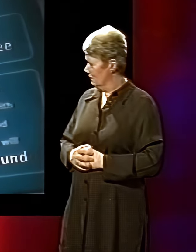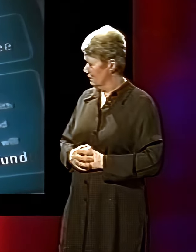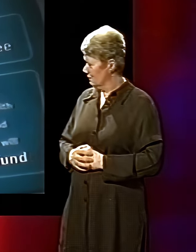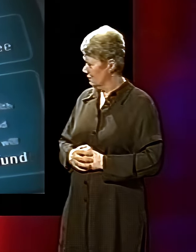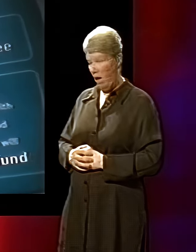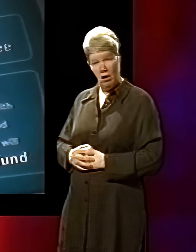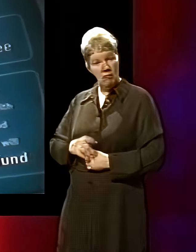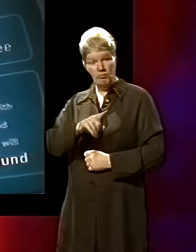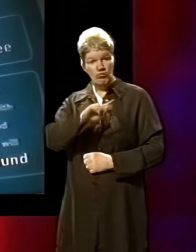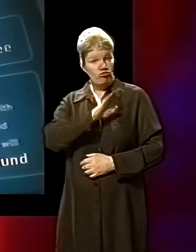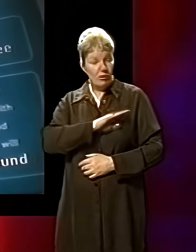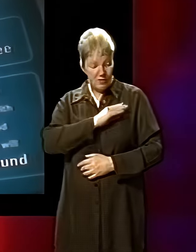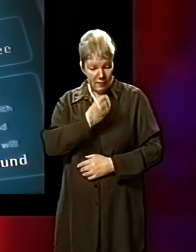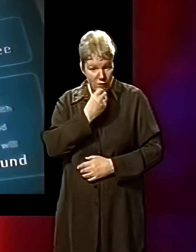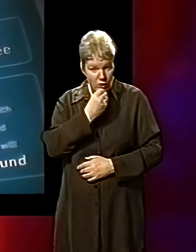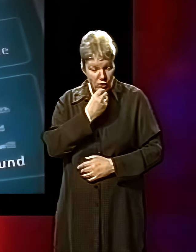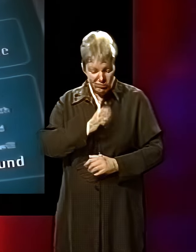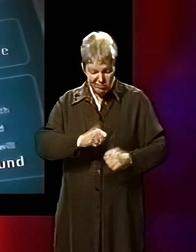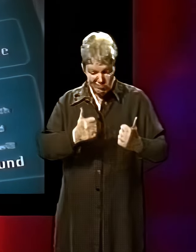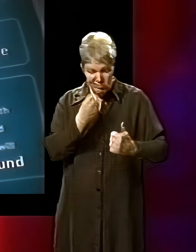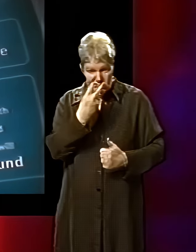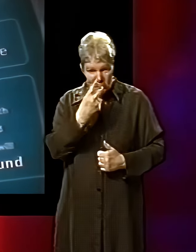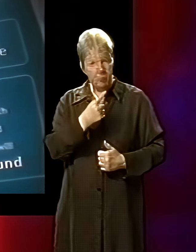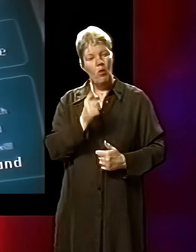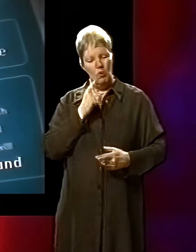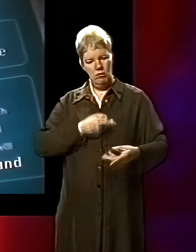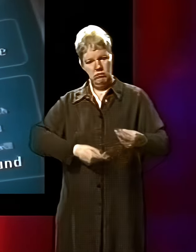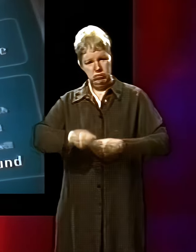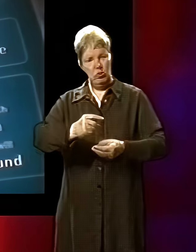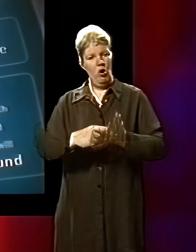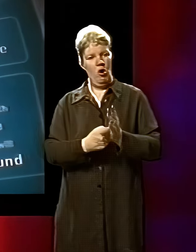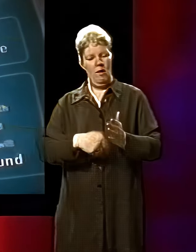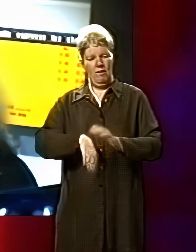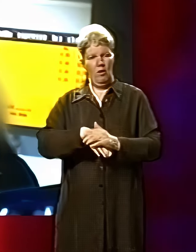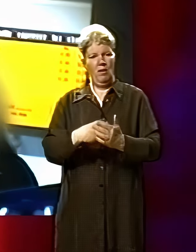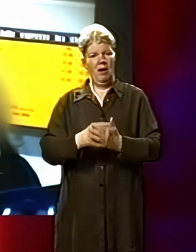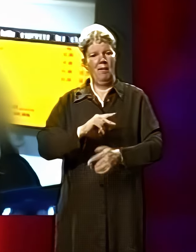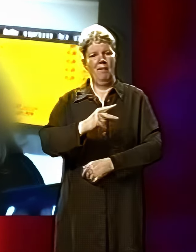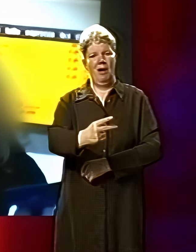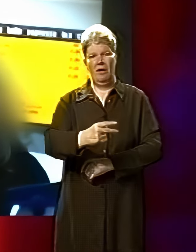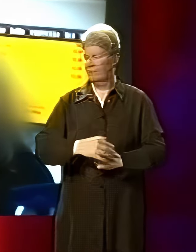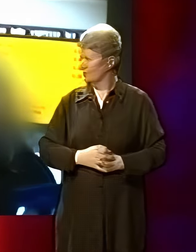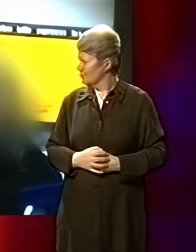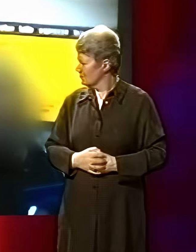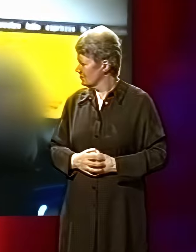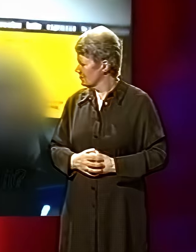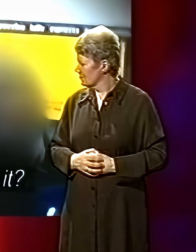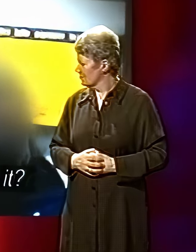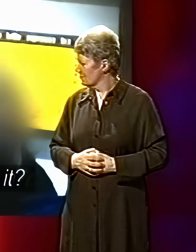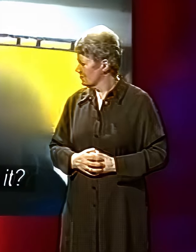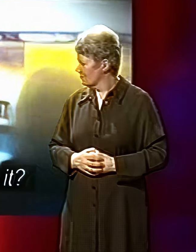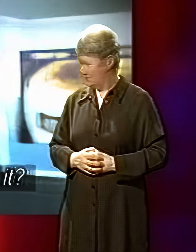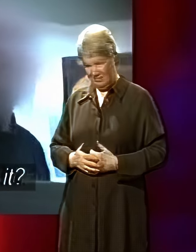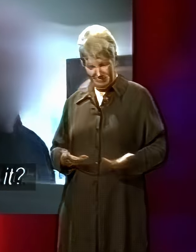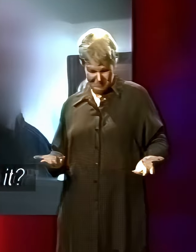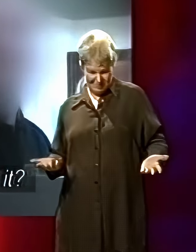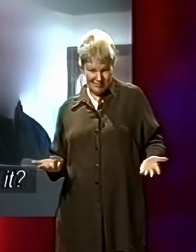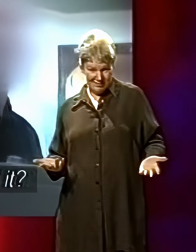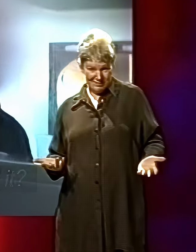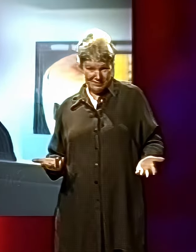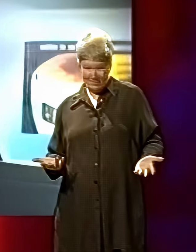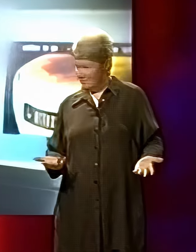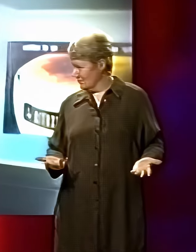If you're not completely satisfied with the quality of your meal, we'll replace it or give you a full refund. Yes. Well, I mean, would you